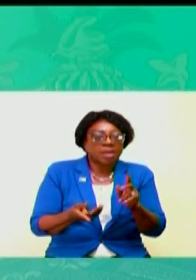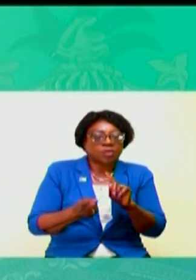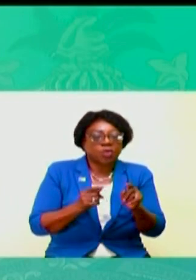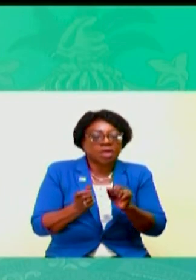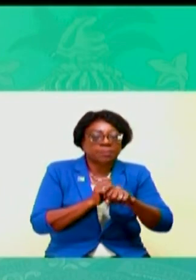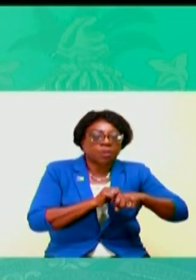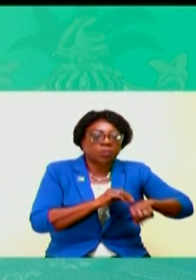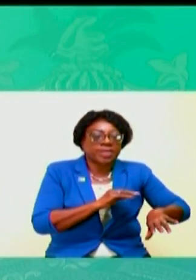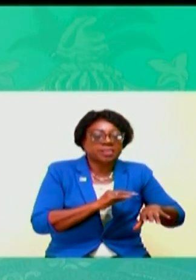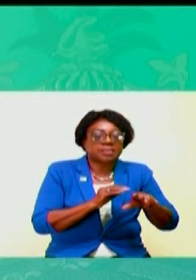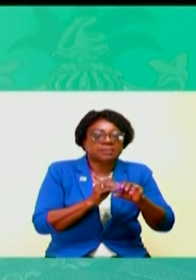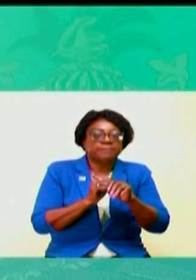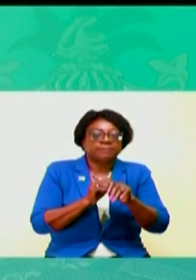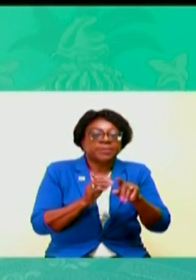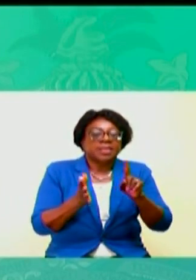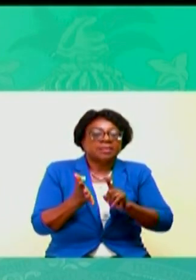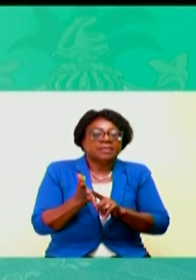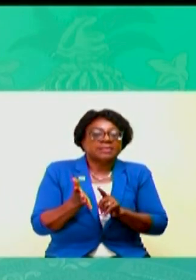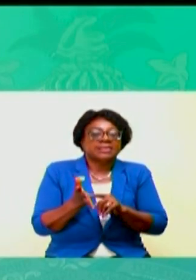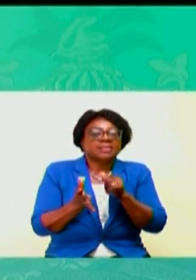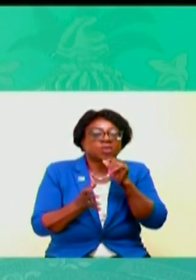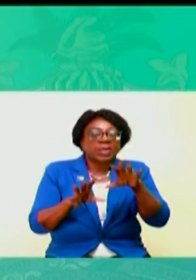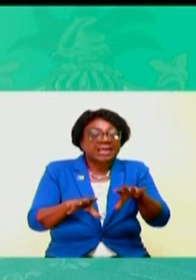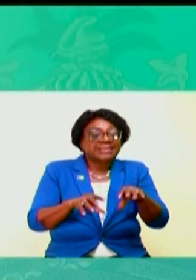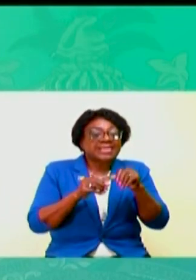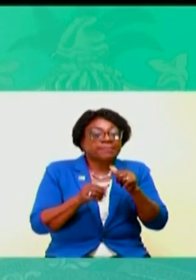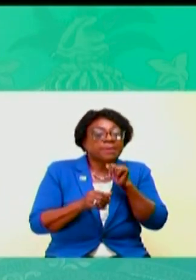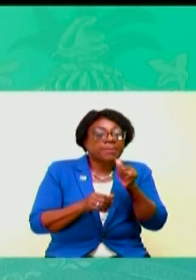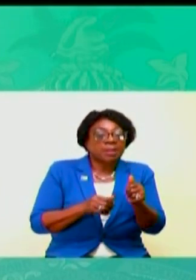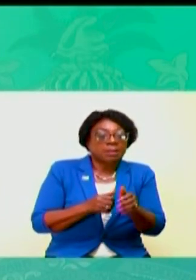it. This is unacceptable,